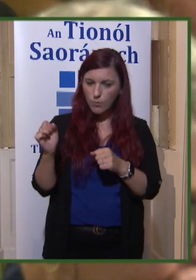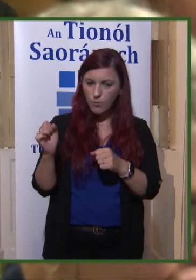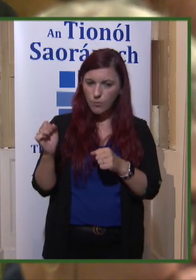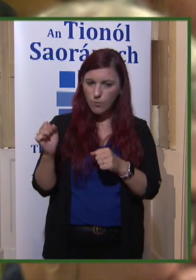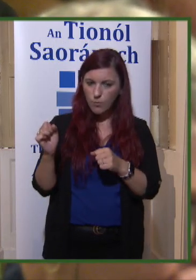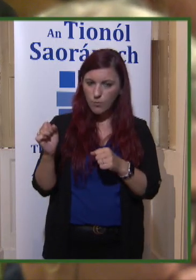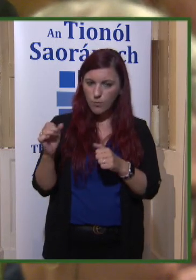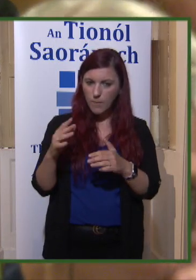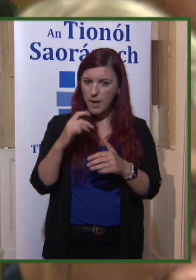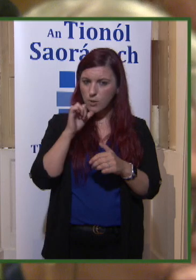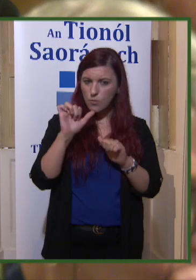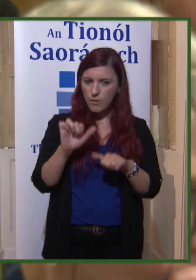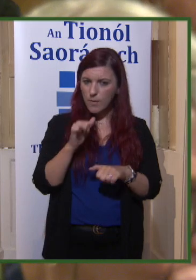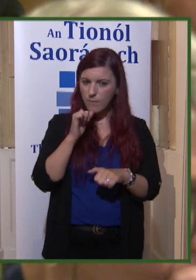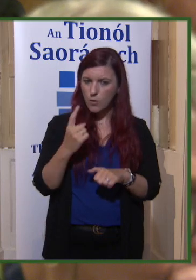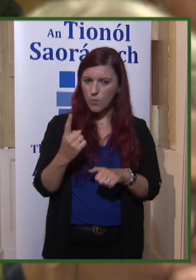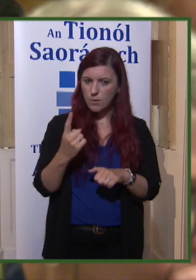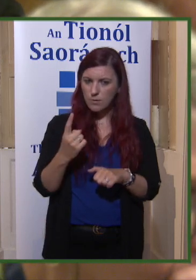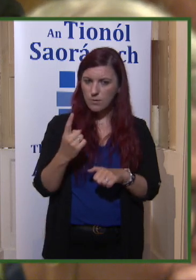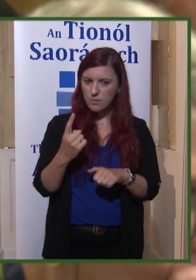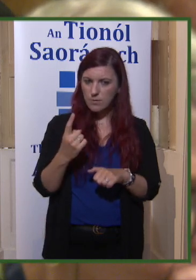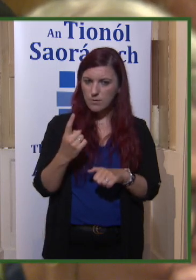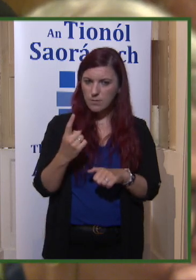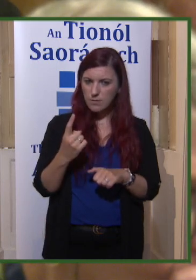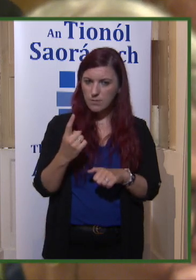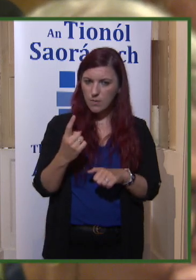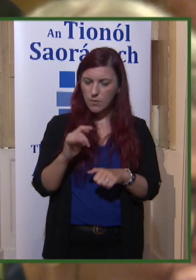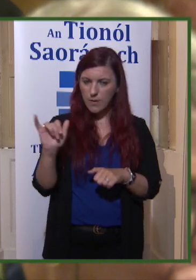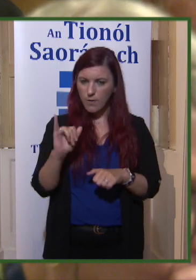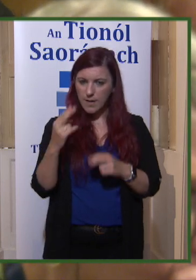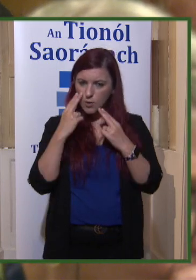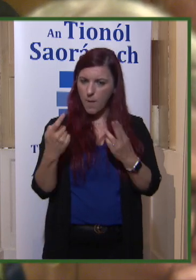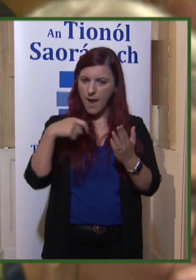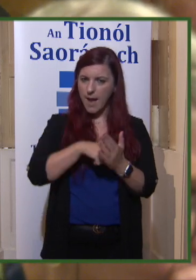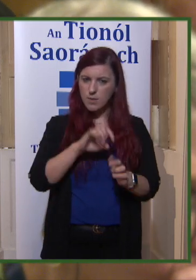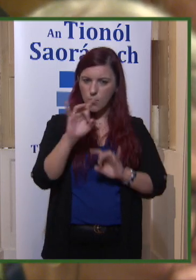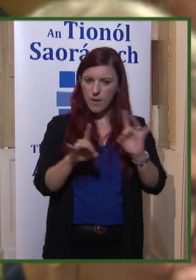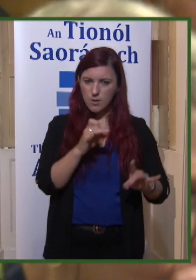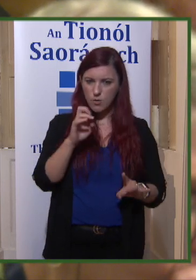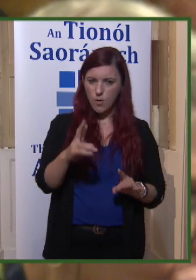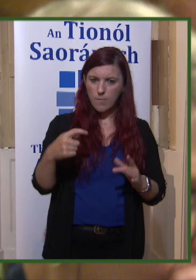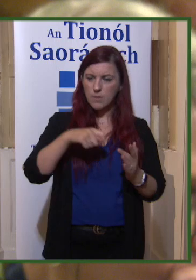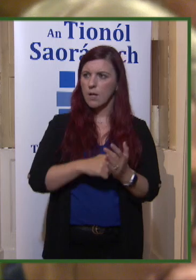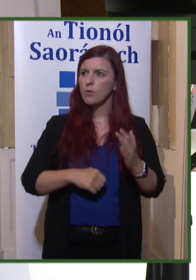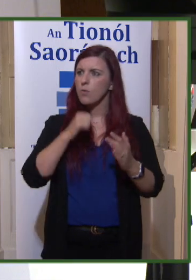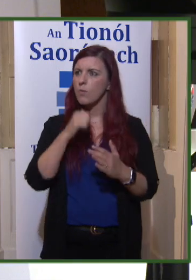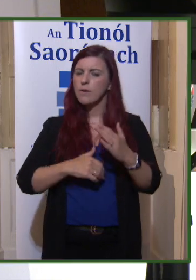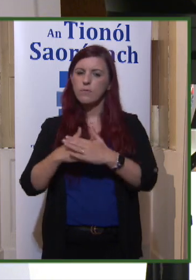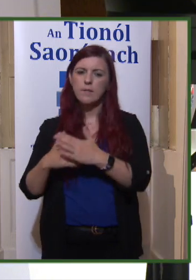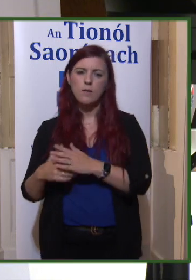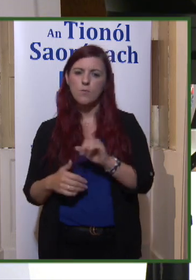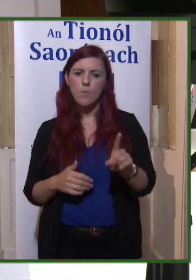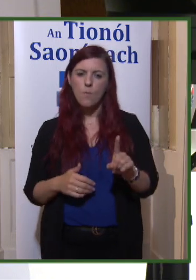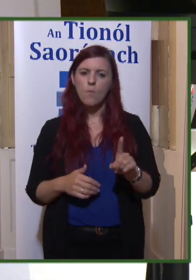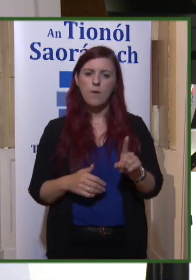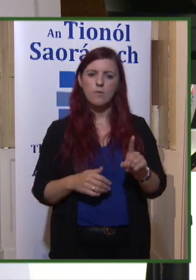don't agree with the first one. So therefore, you either have to add the question or put no restrictions under each question. No, you just simply don't select the first